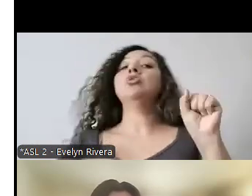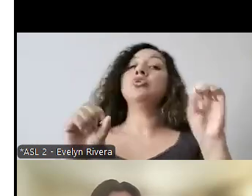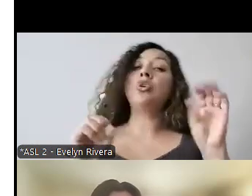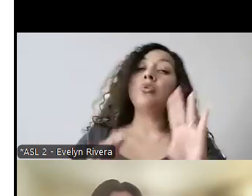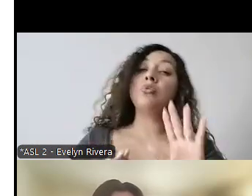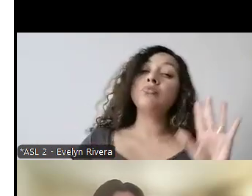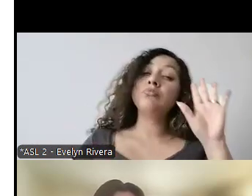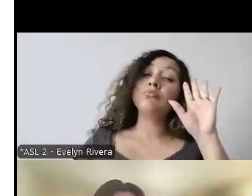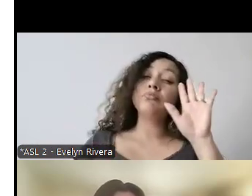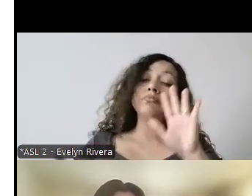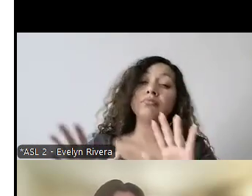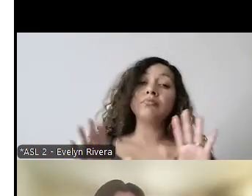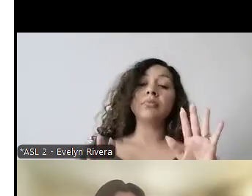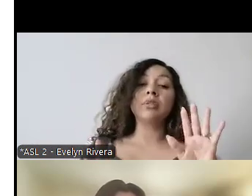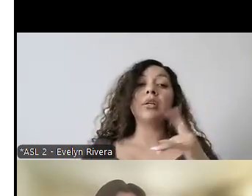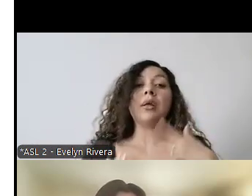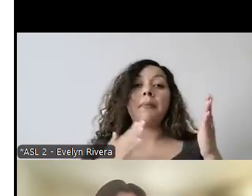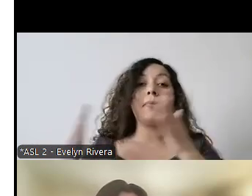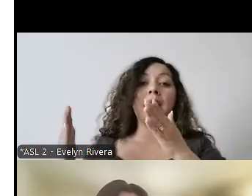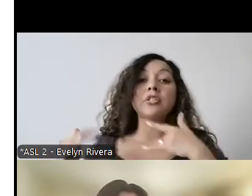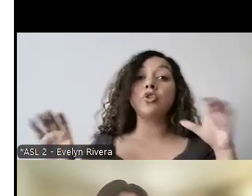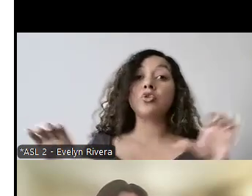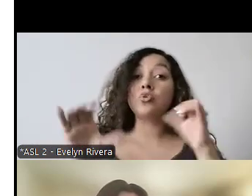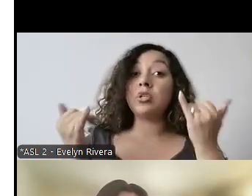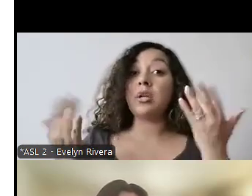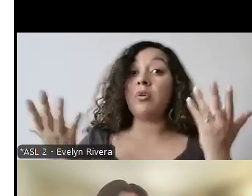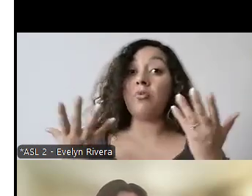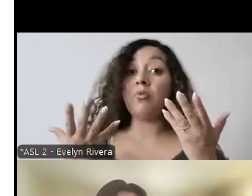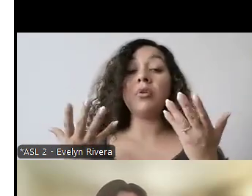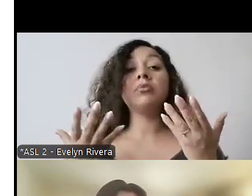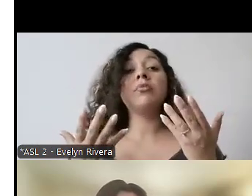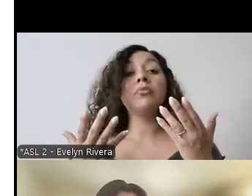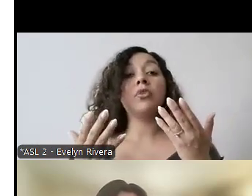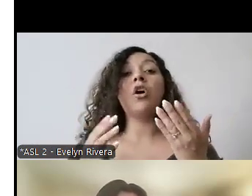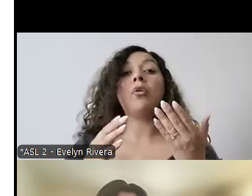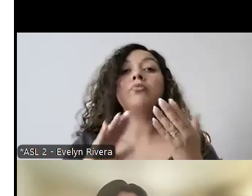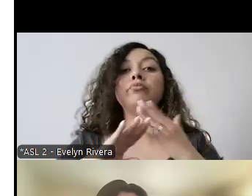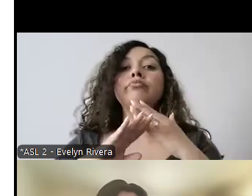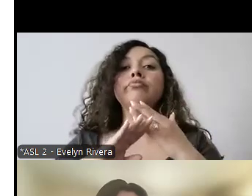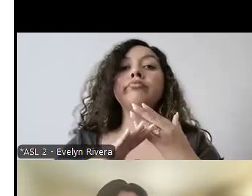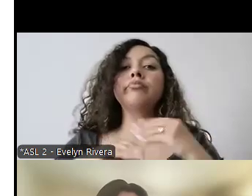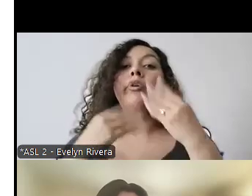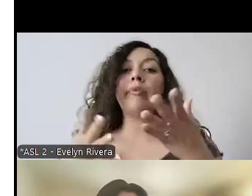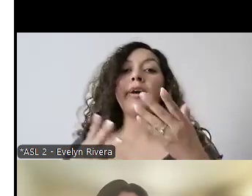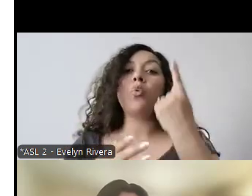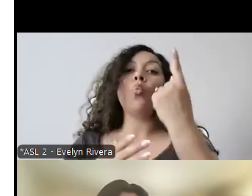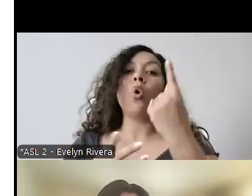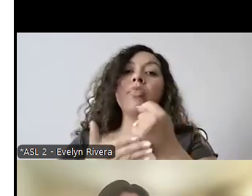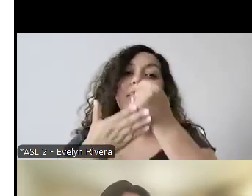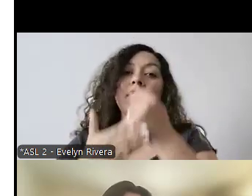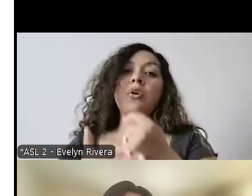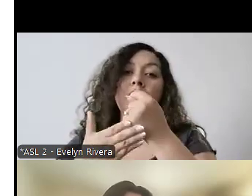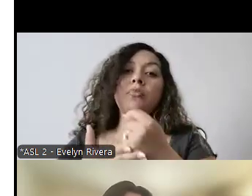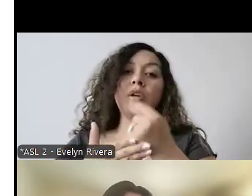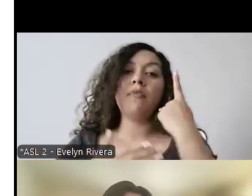essentially, what the plans, I believe, are doing are covering one therapeutic equivalent within a subset